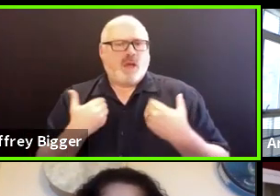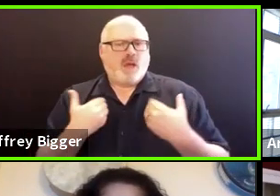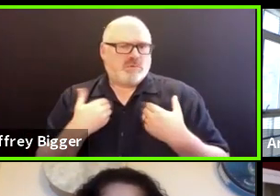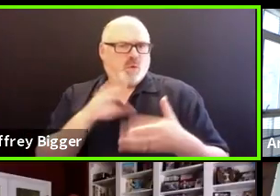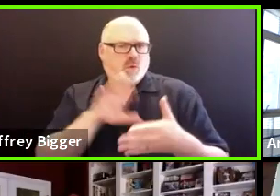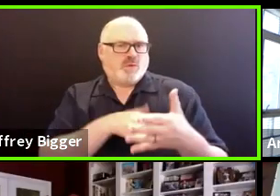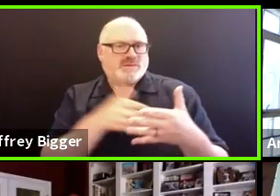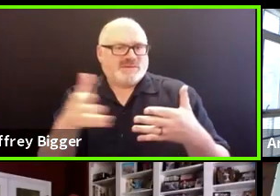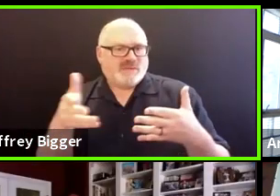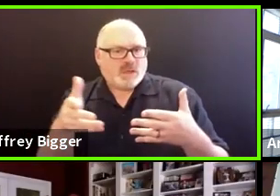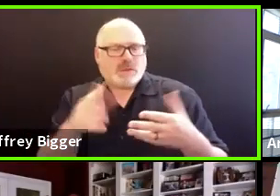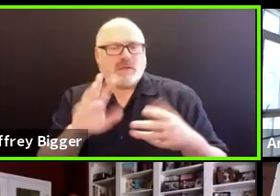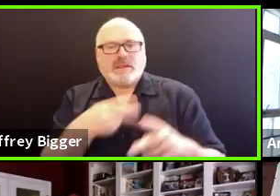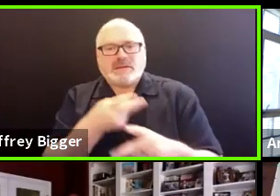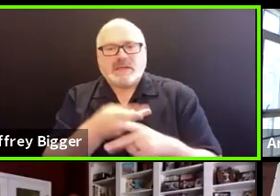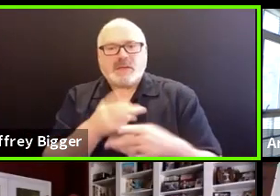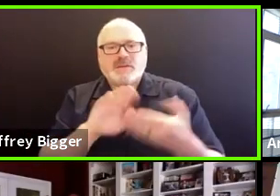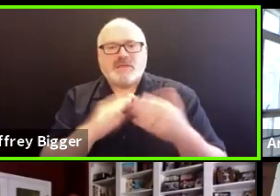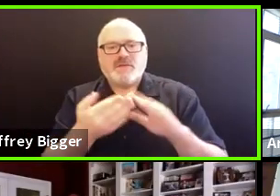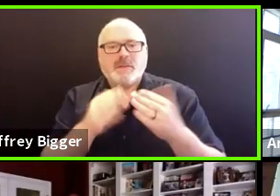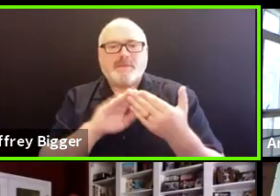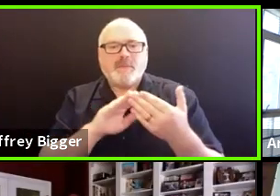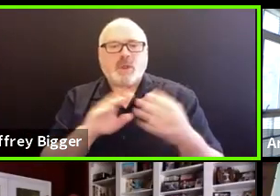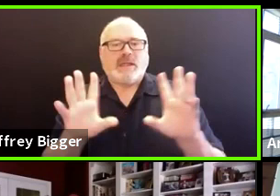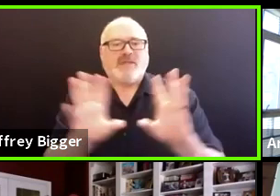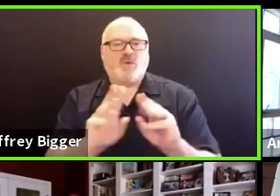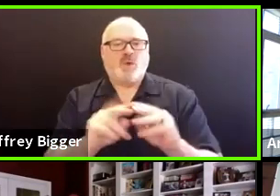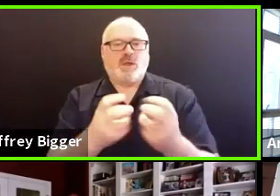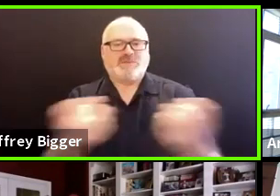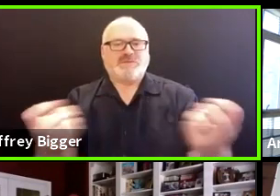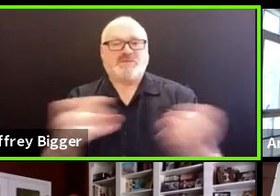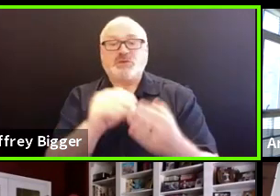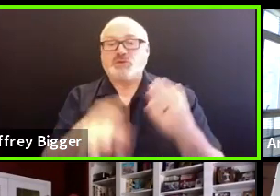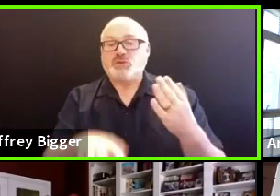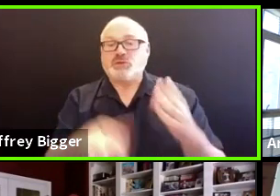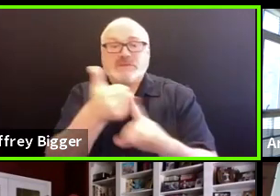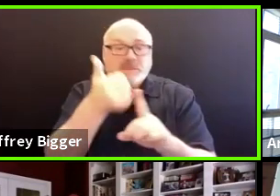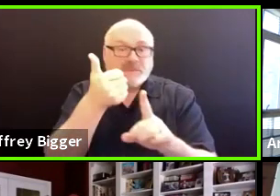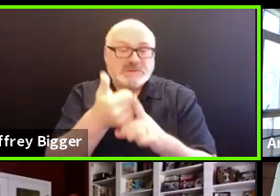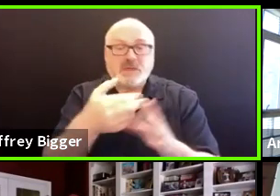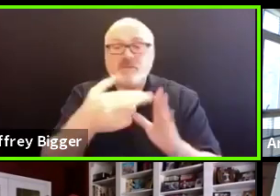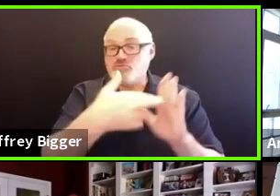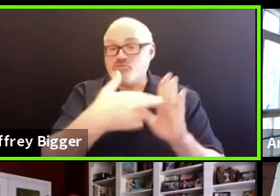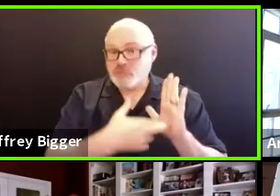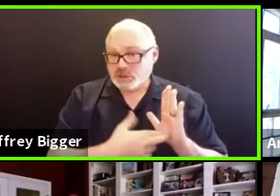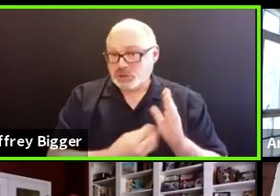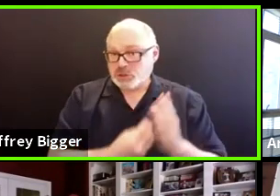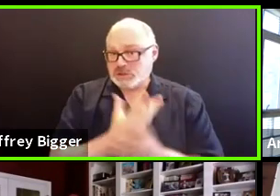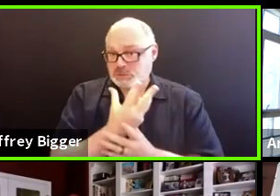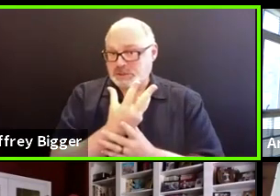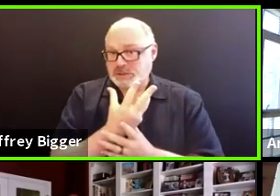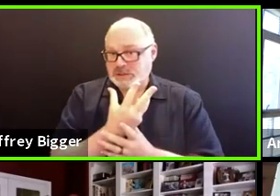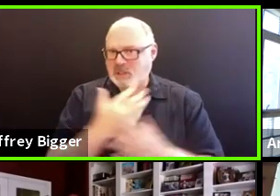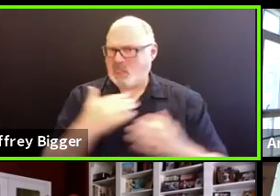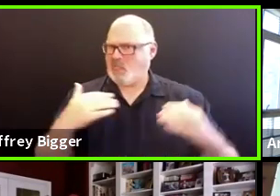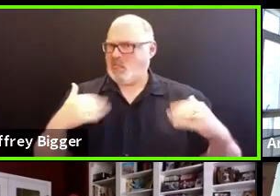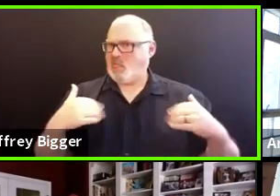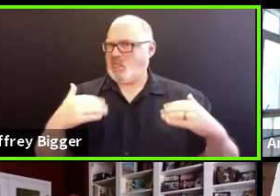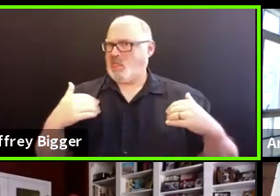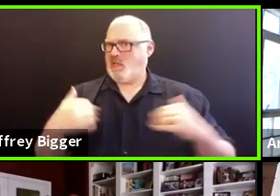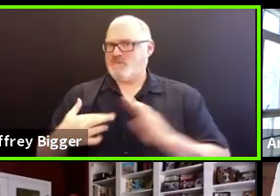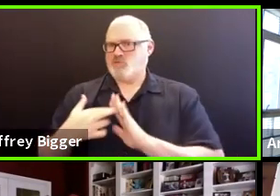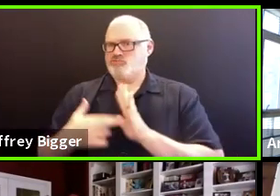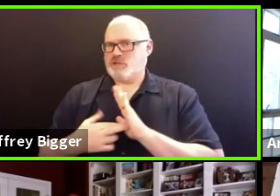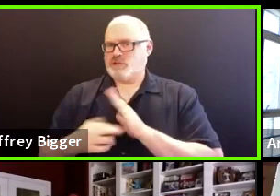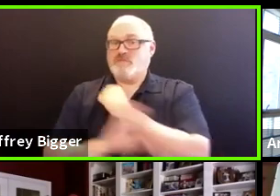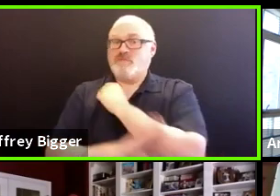scheduling these types of community forums for students who were registered in the spring but have not yet registered for